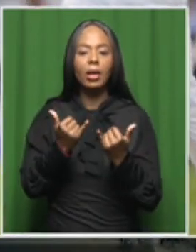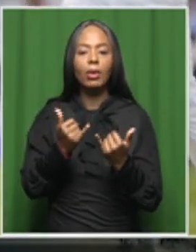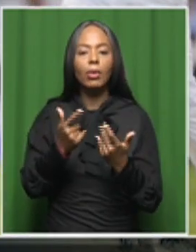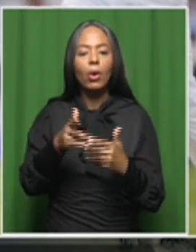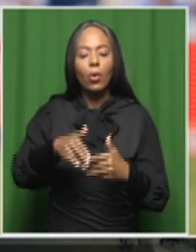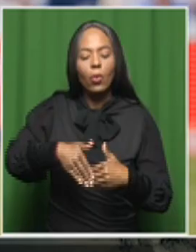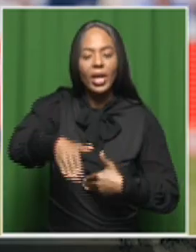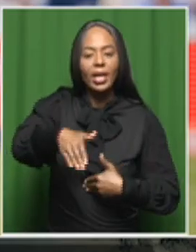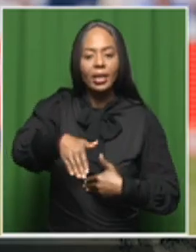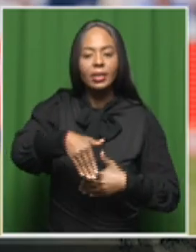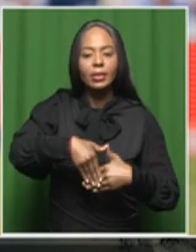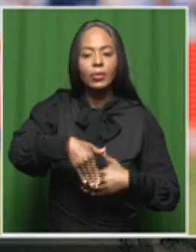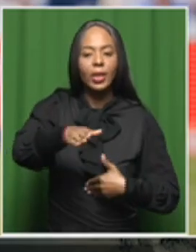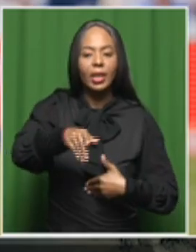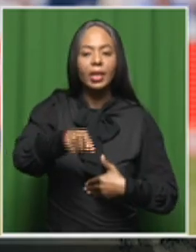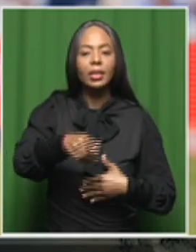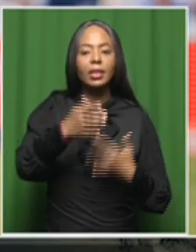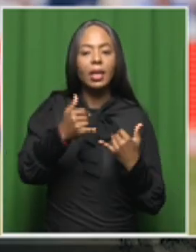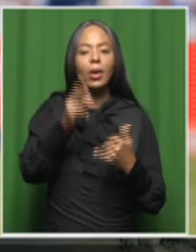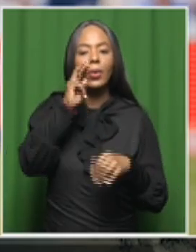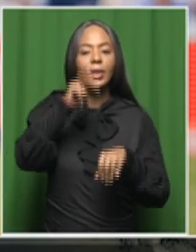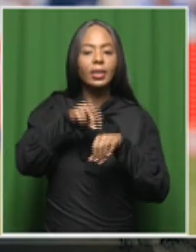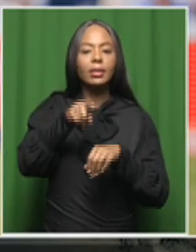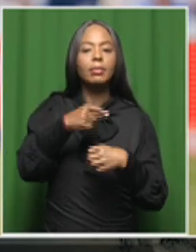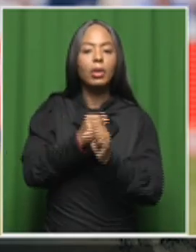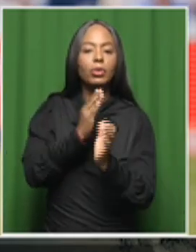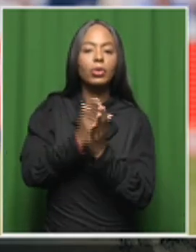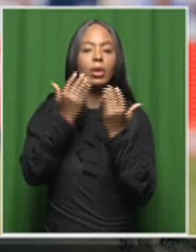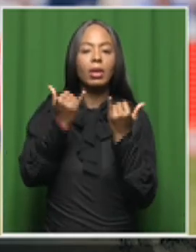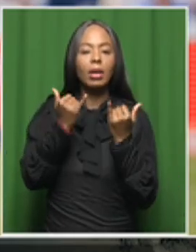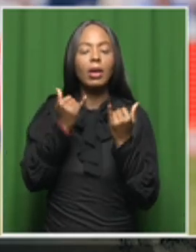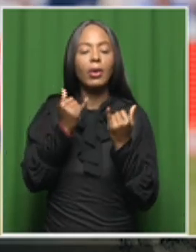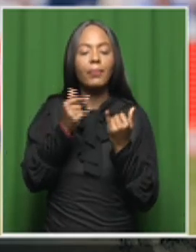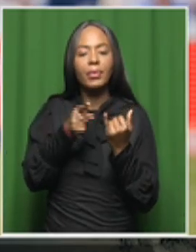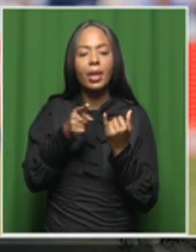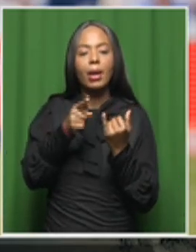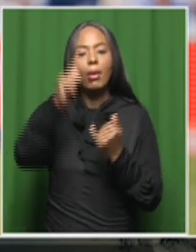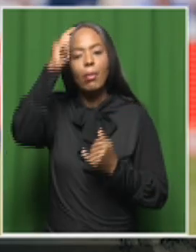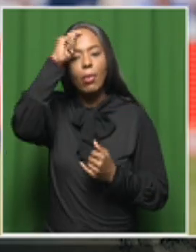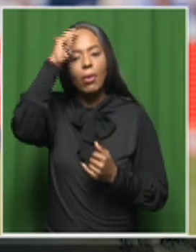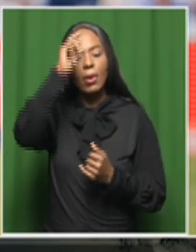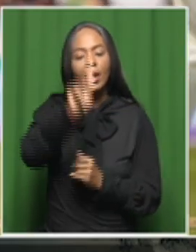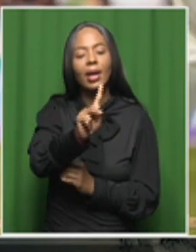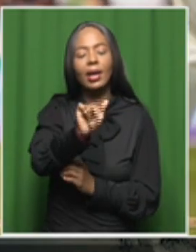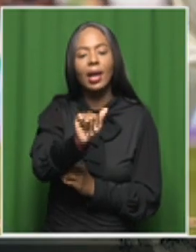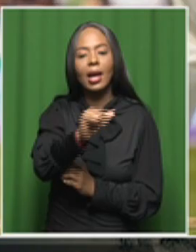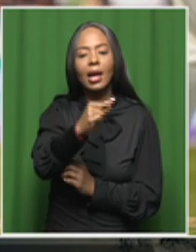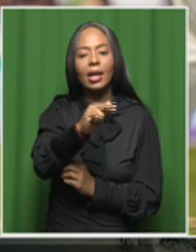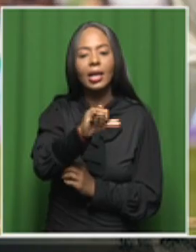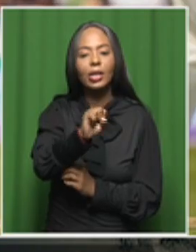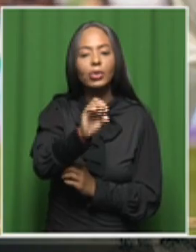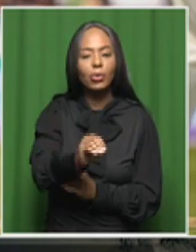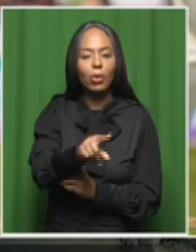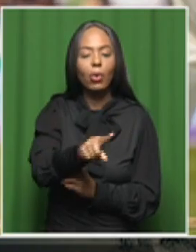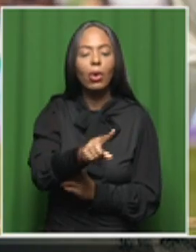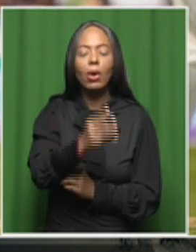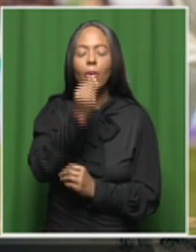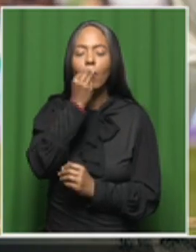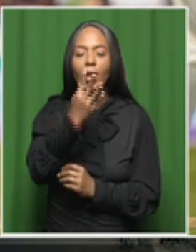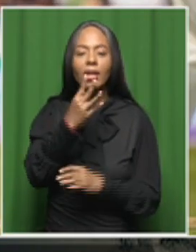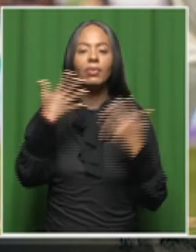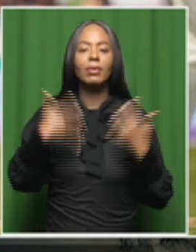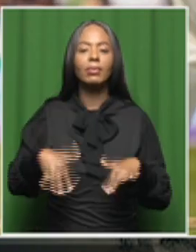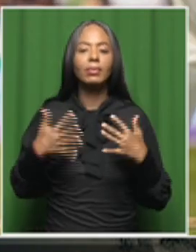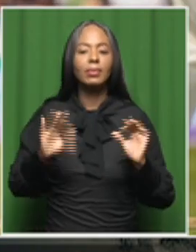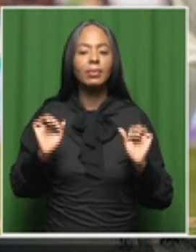wickets. And I'd like to see the boys come out, all guns blazing this morning, especially Kagiso Rabada. I mean, what a wonderful advert for Test